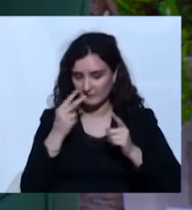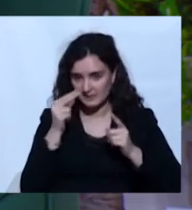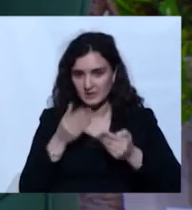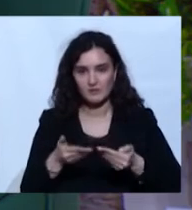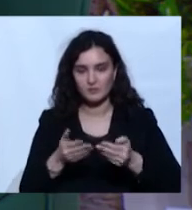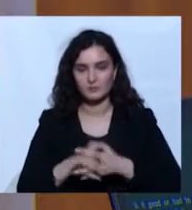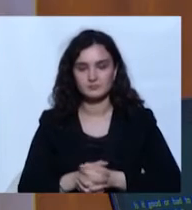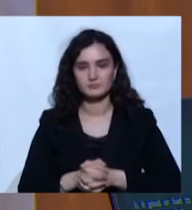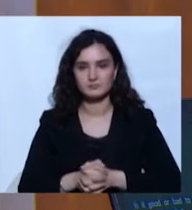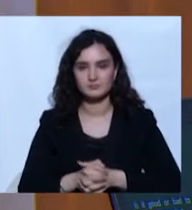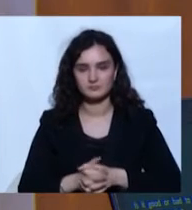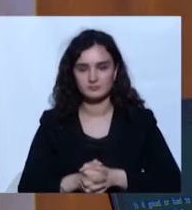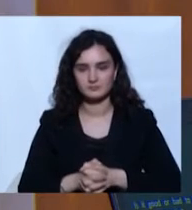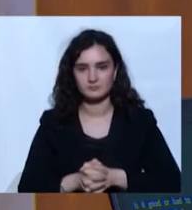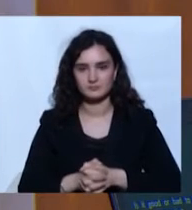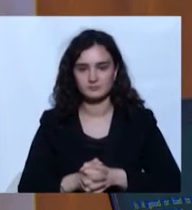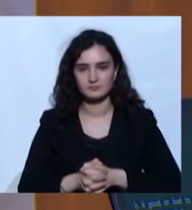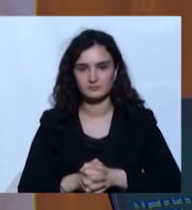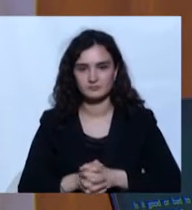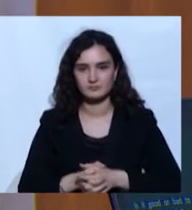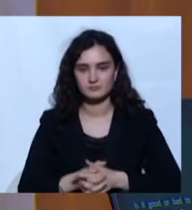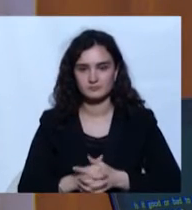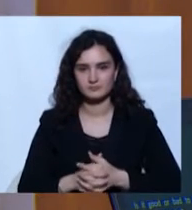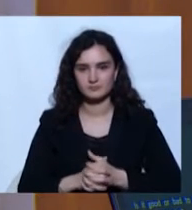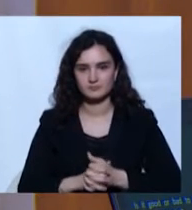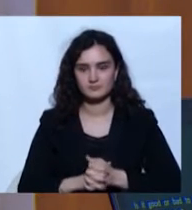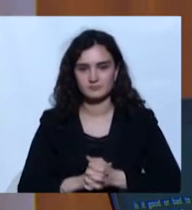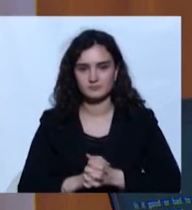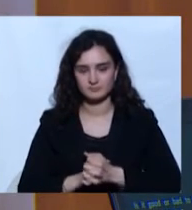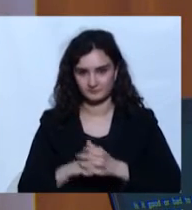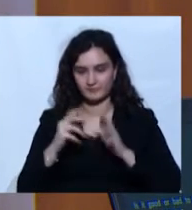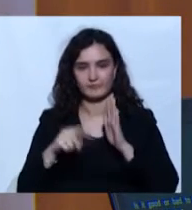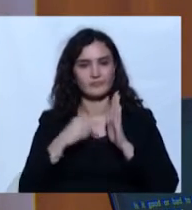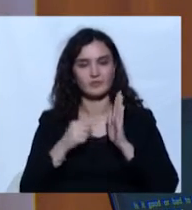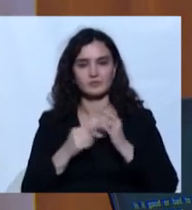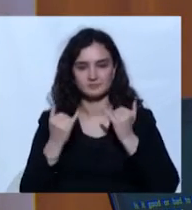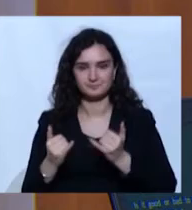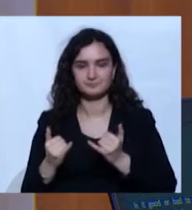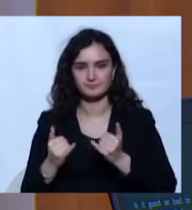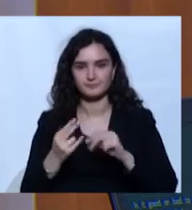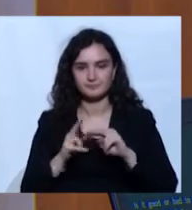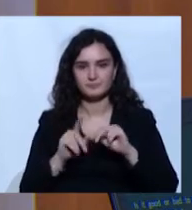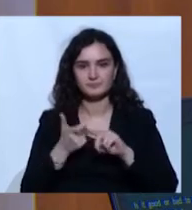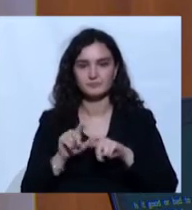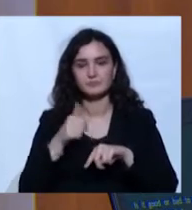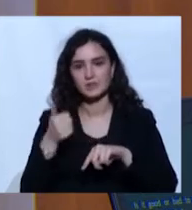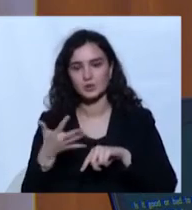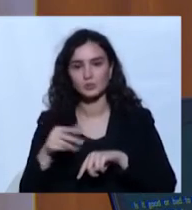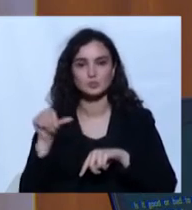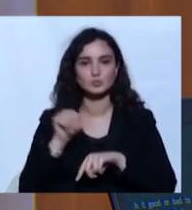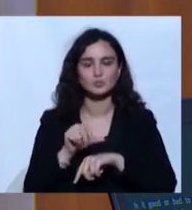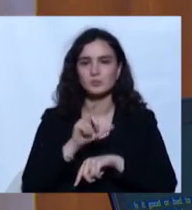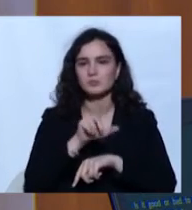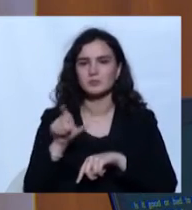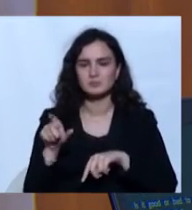forth. Well said. On that note, today's question is it good or bad to judge others by